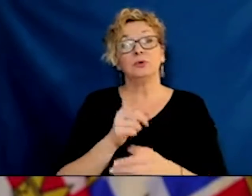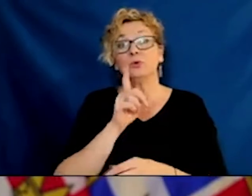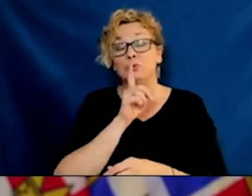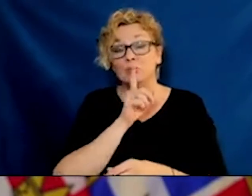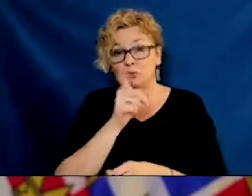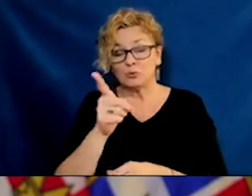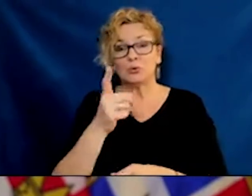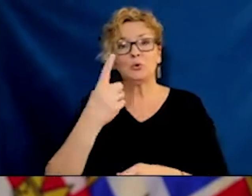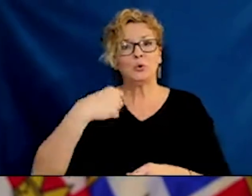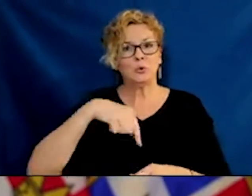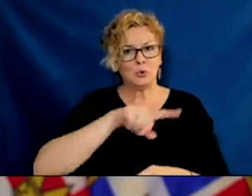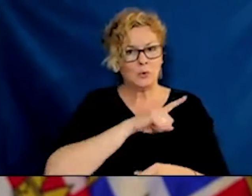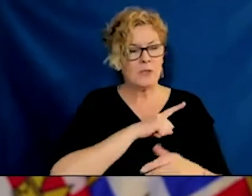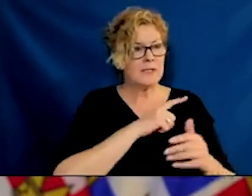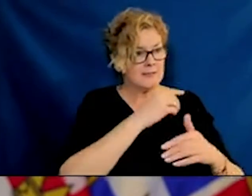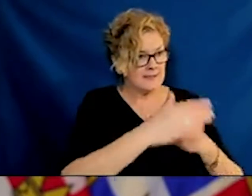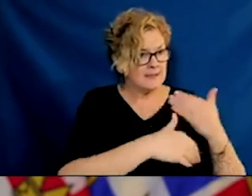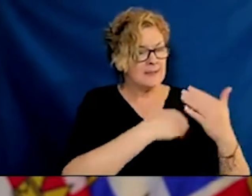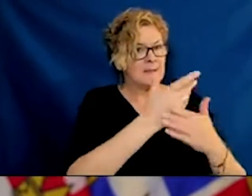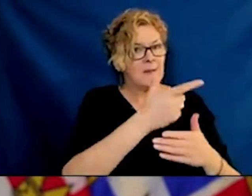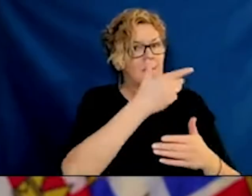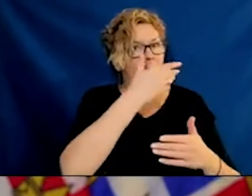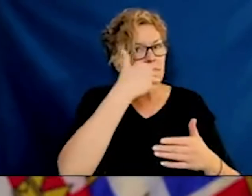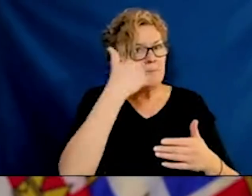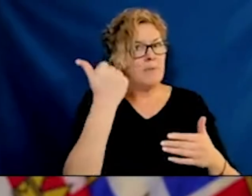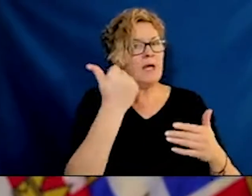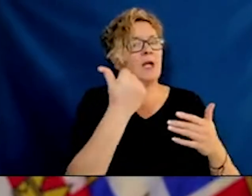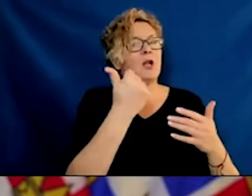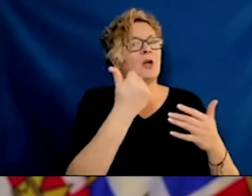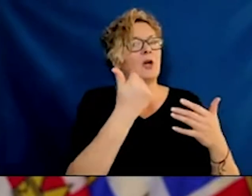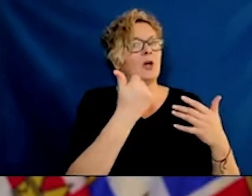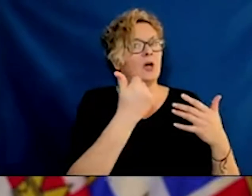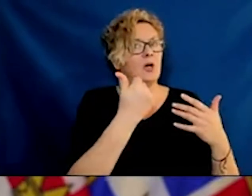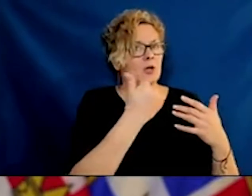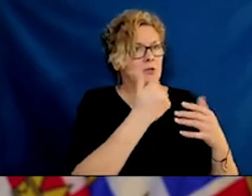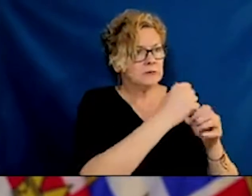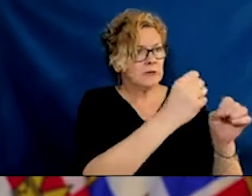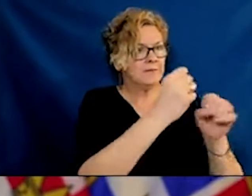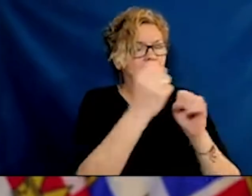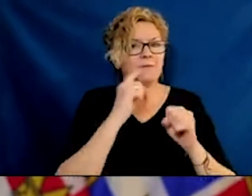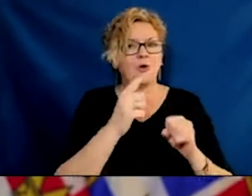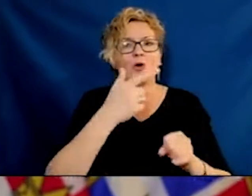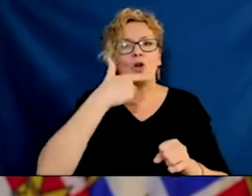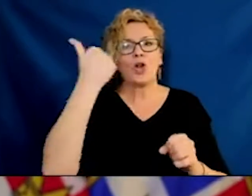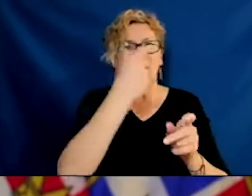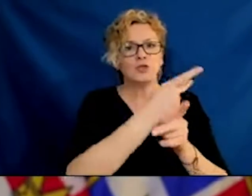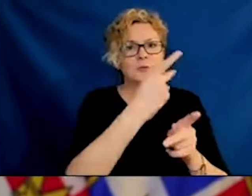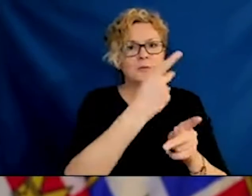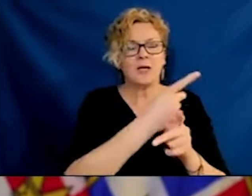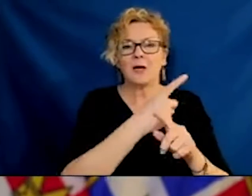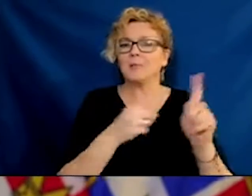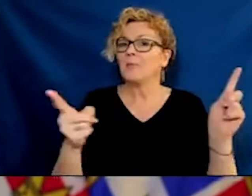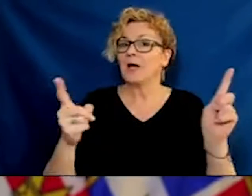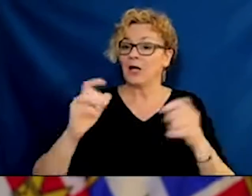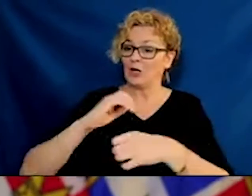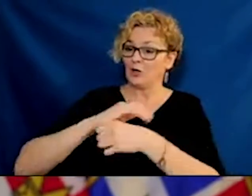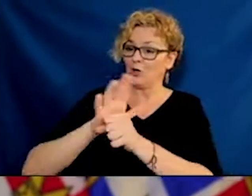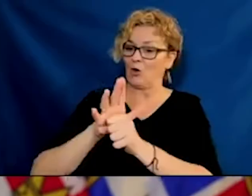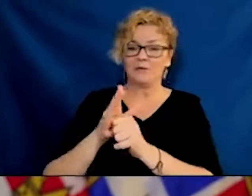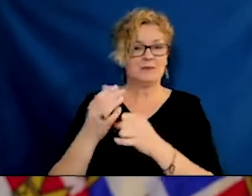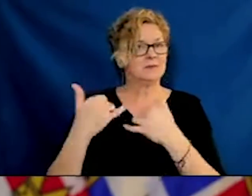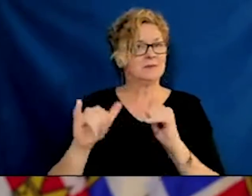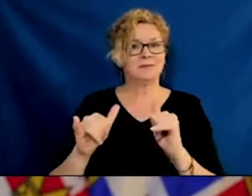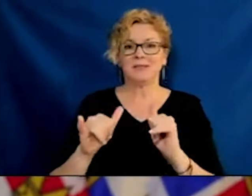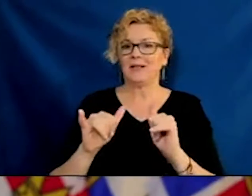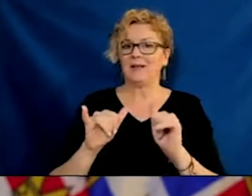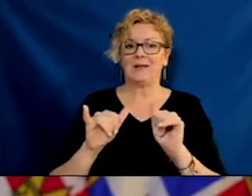to circulate in our communities. And our immunization is working in these high-risk settings, but we are